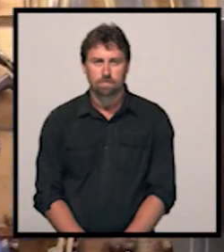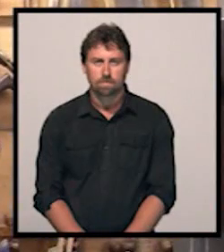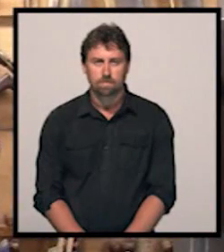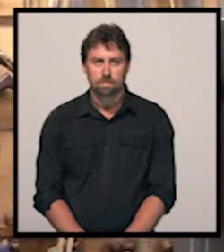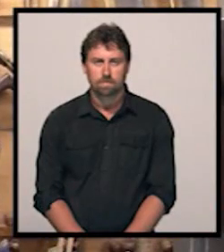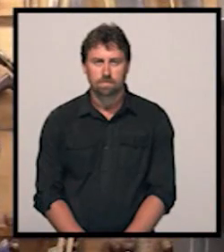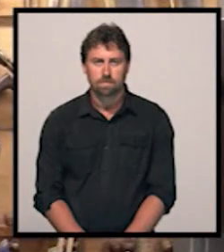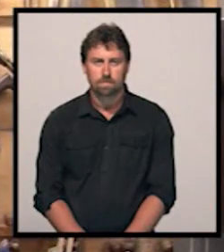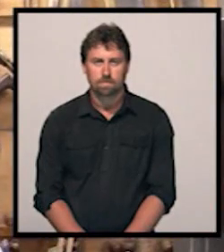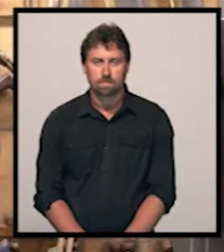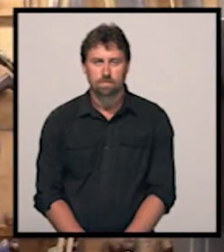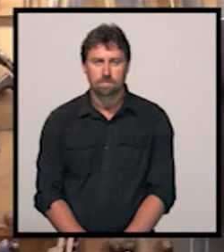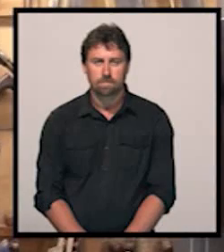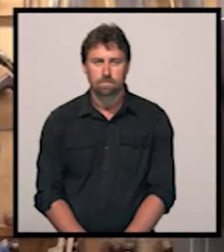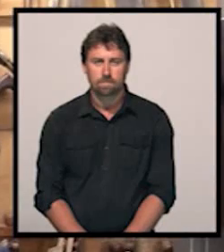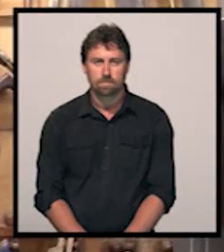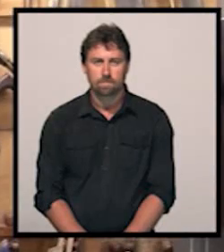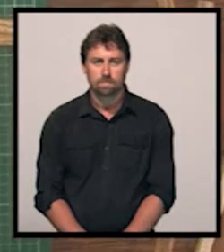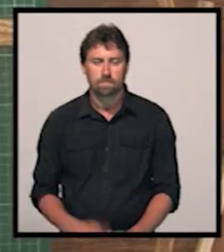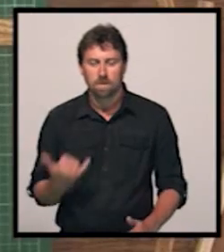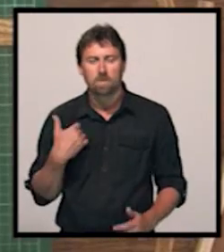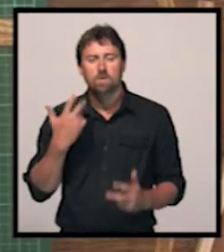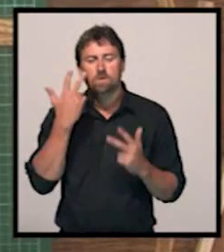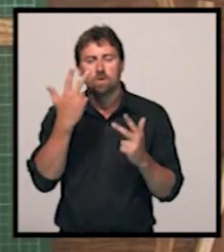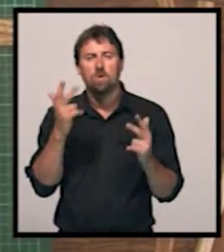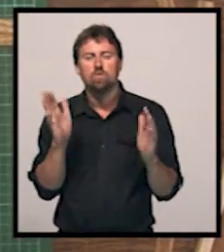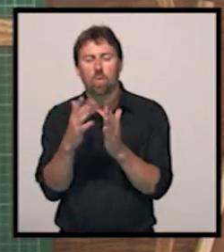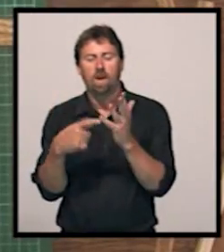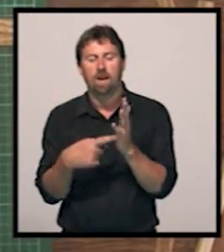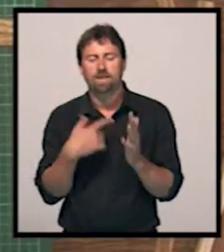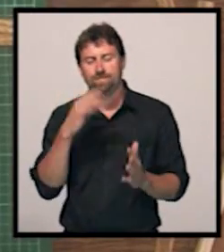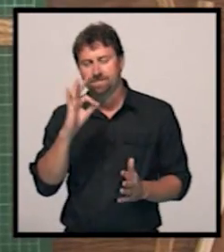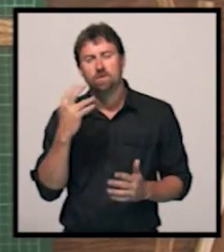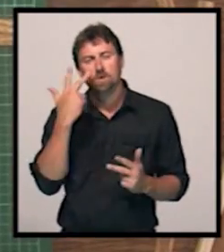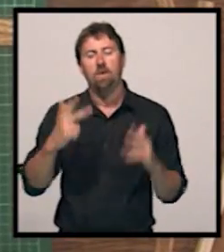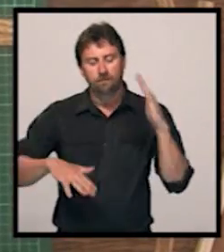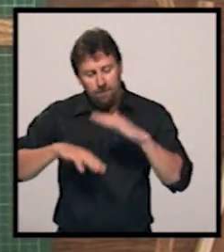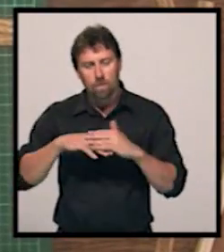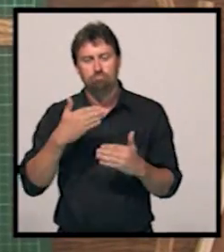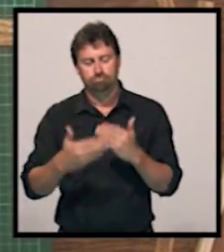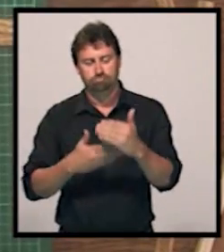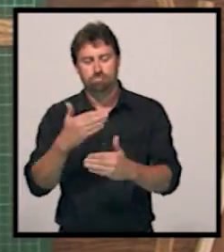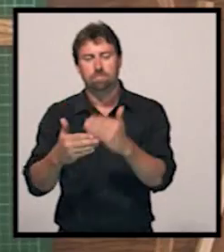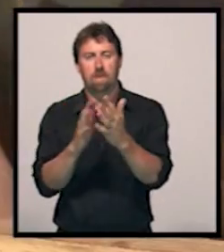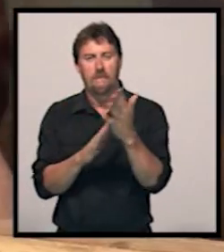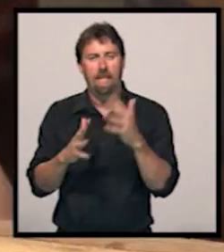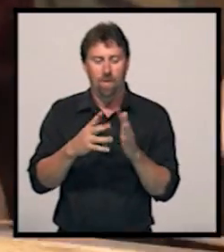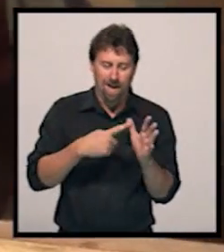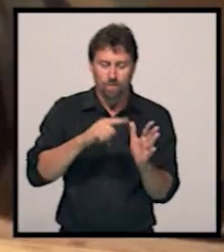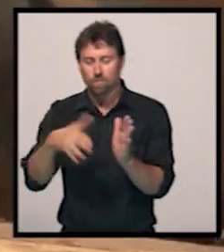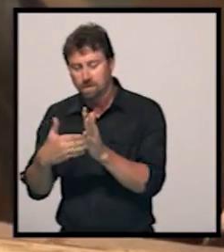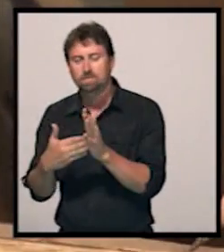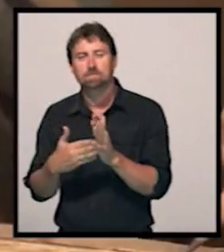Now I could show you the shortcut, but I think if I can show you the whole process, it might be